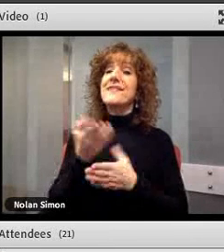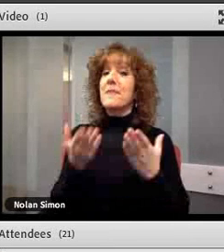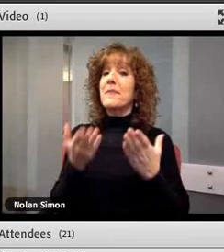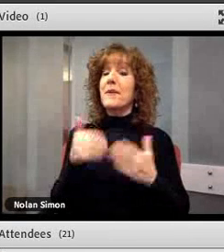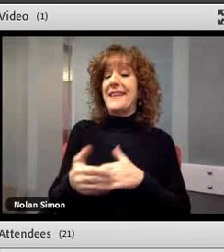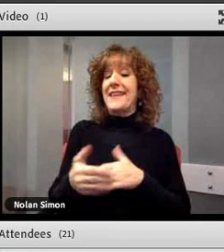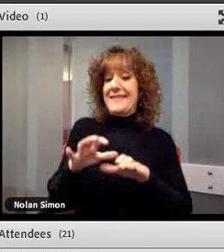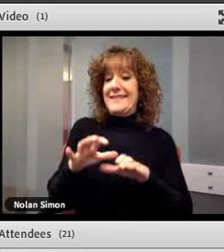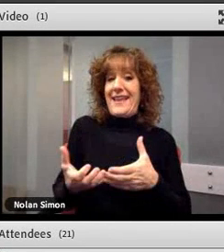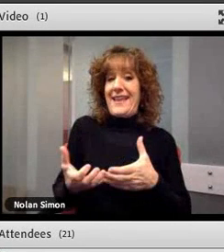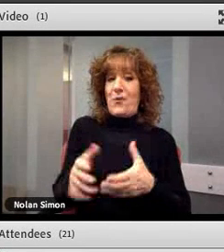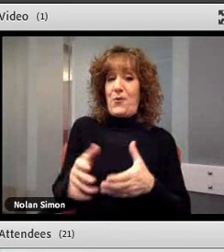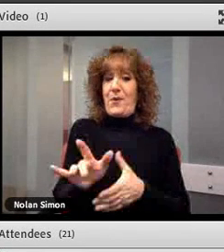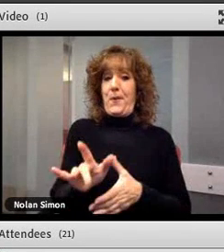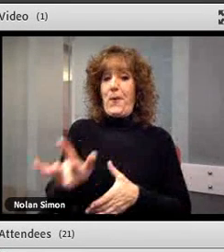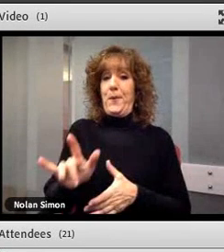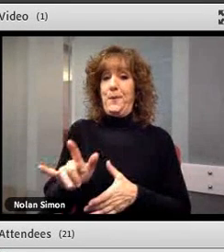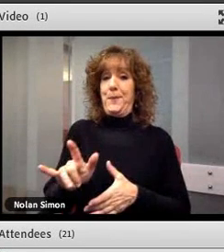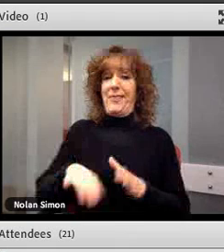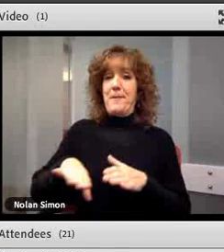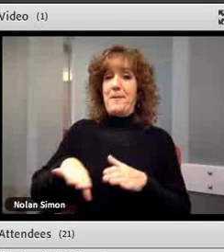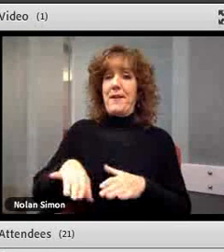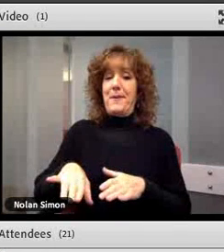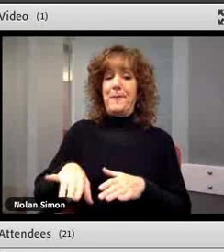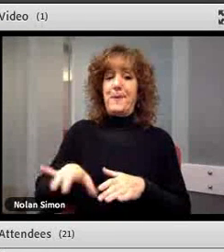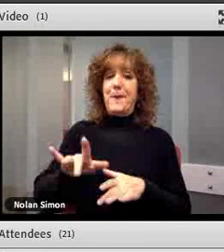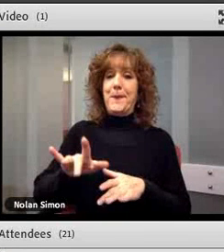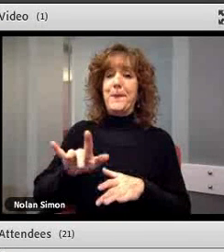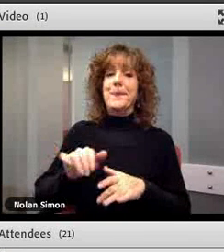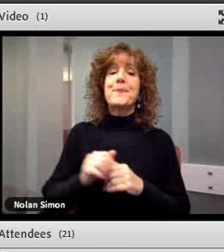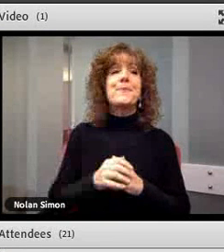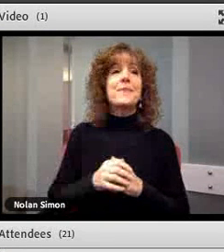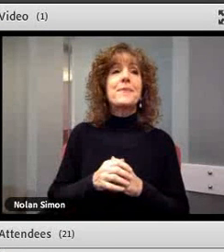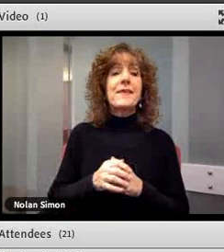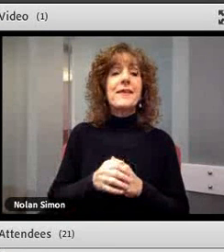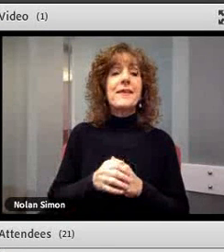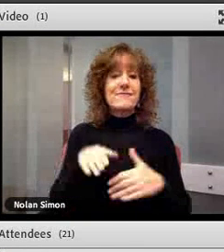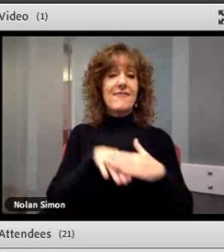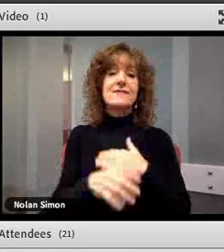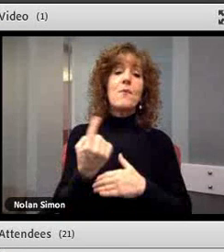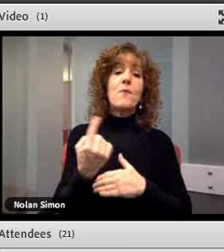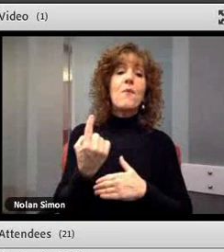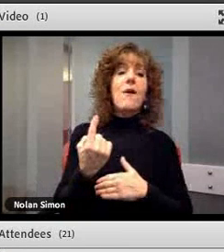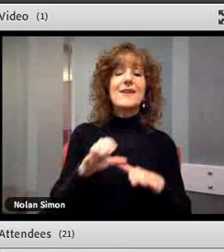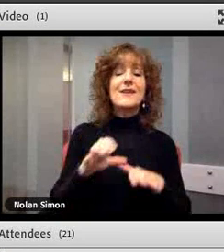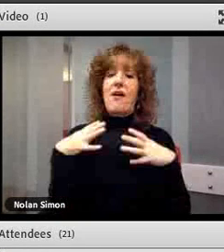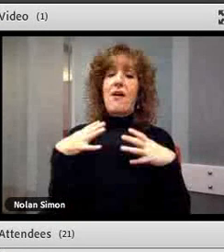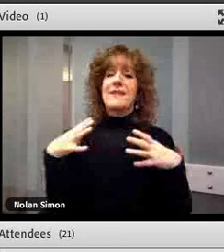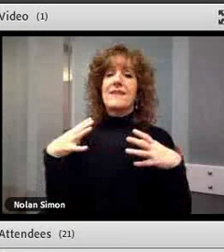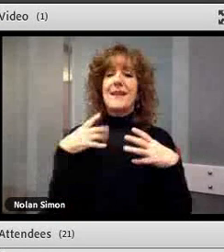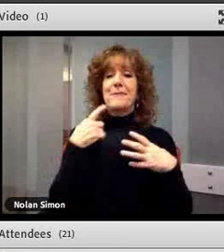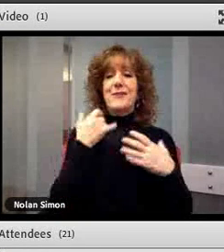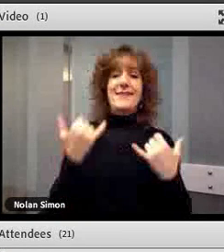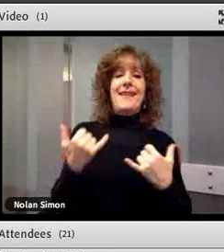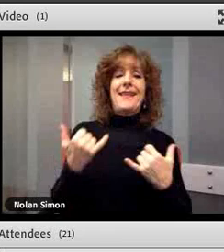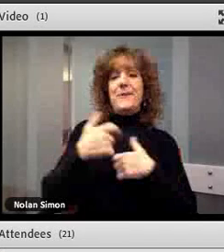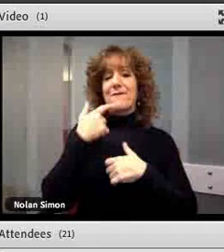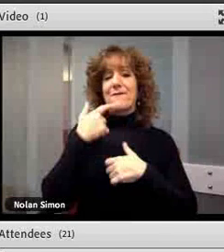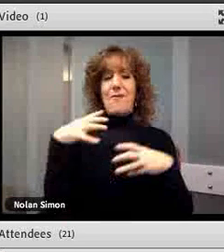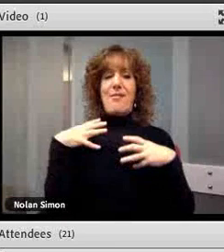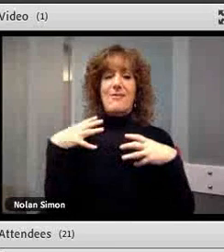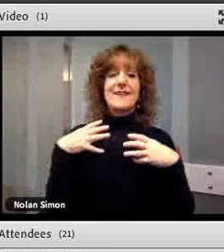little hole right here. But let's access one. Let's do holidays, since we're in a holiday season. So what